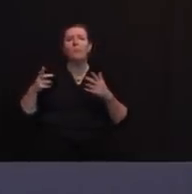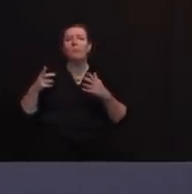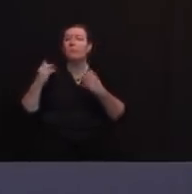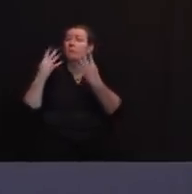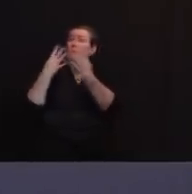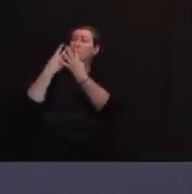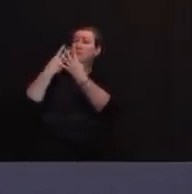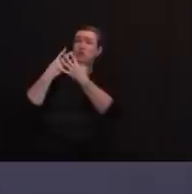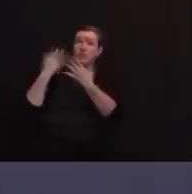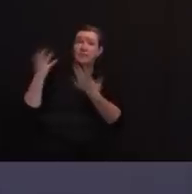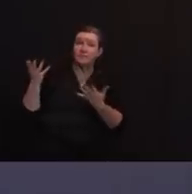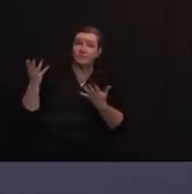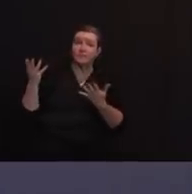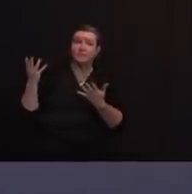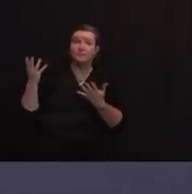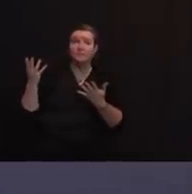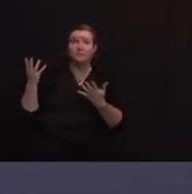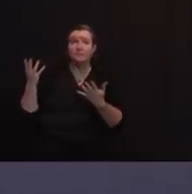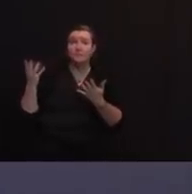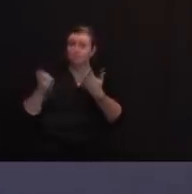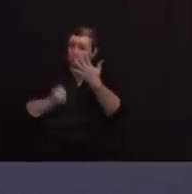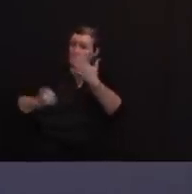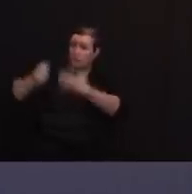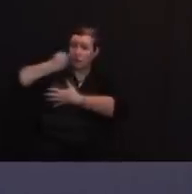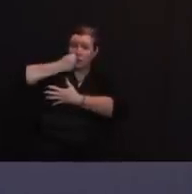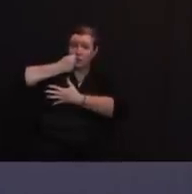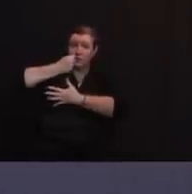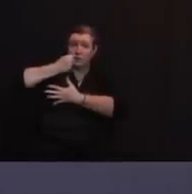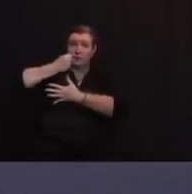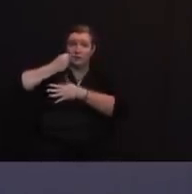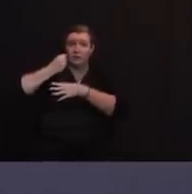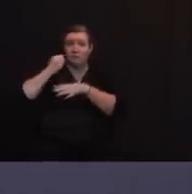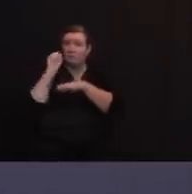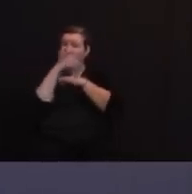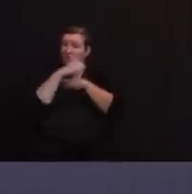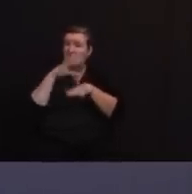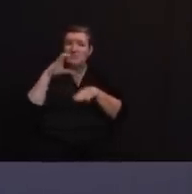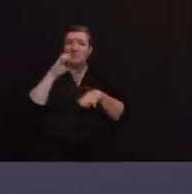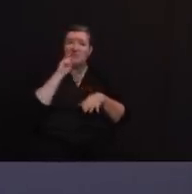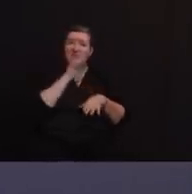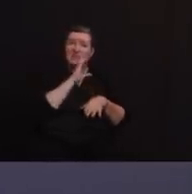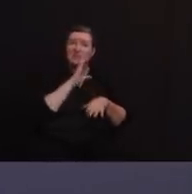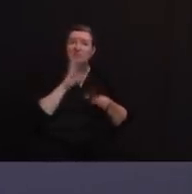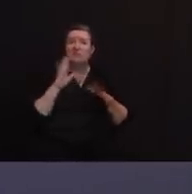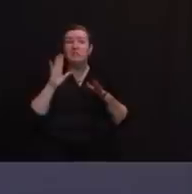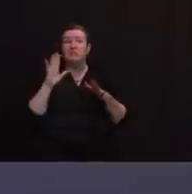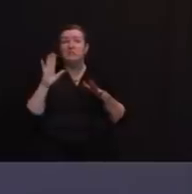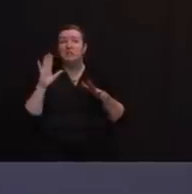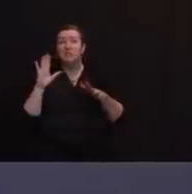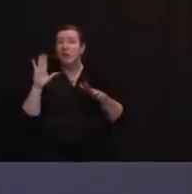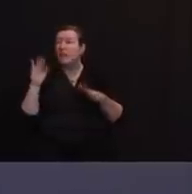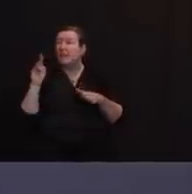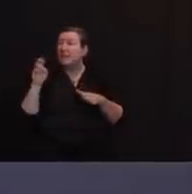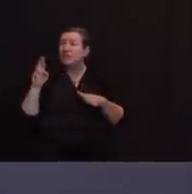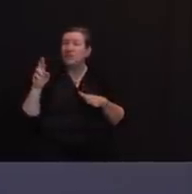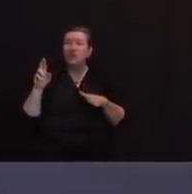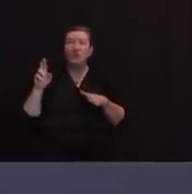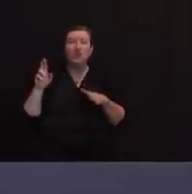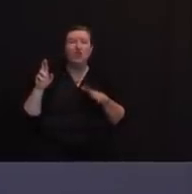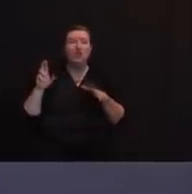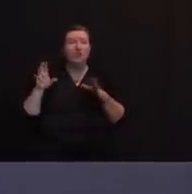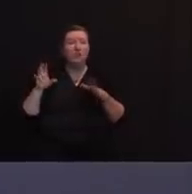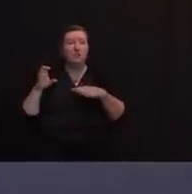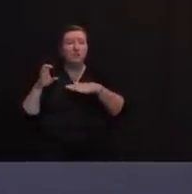over seniors age 65 and over, especially those with cancer and other medical conditions. It is their understanding that this is the most